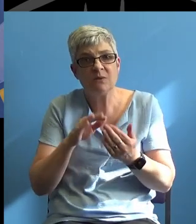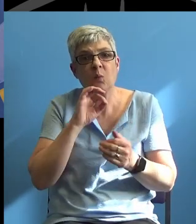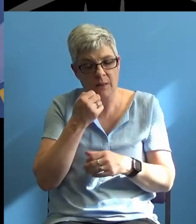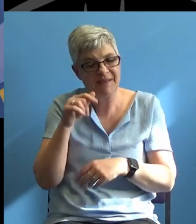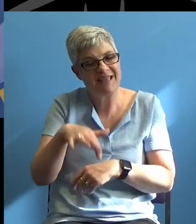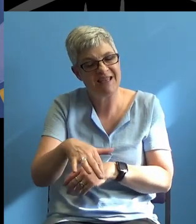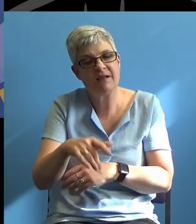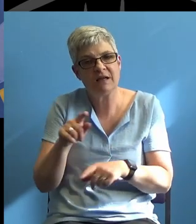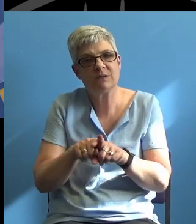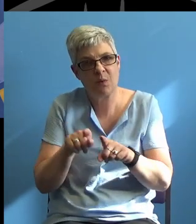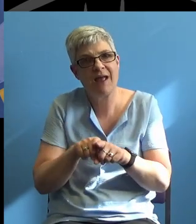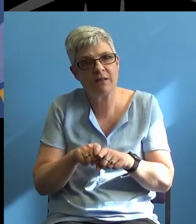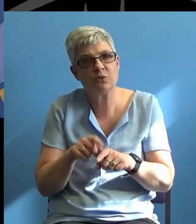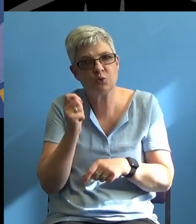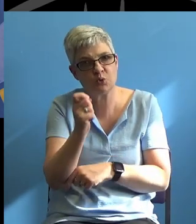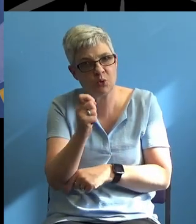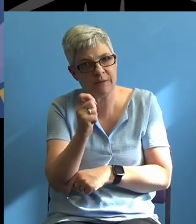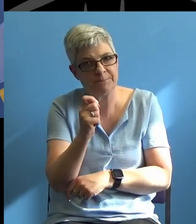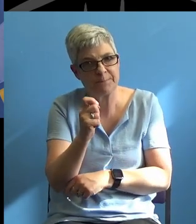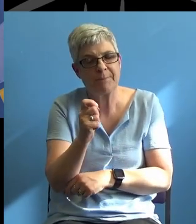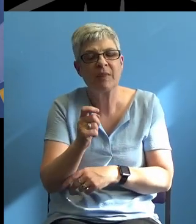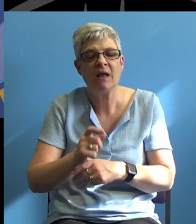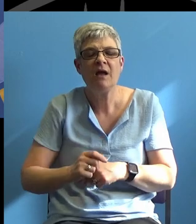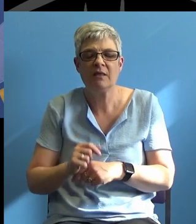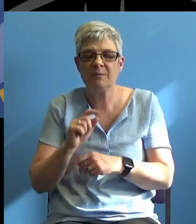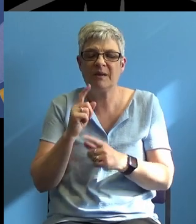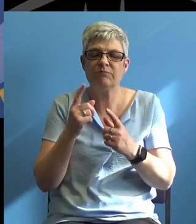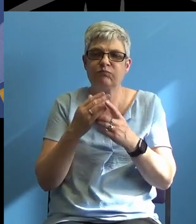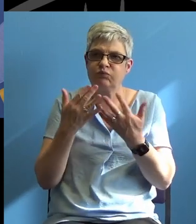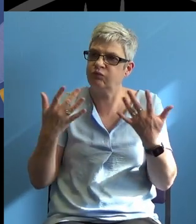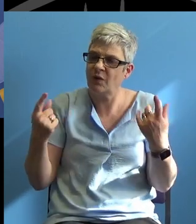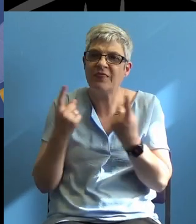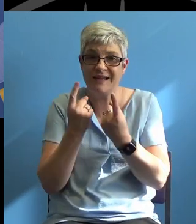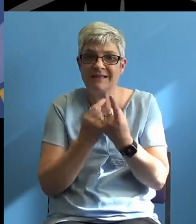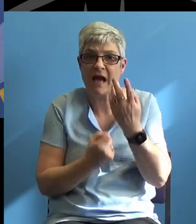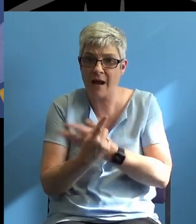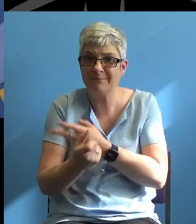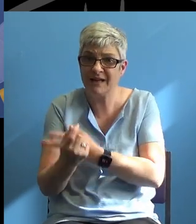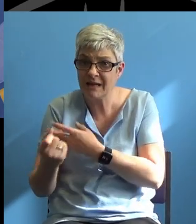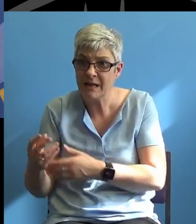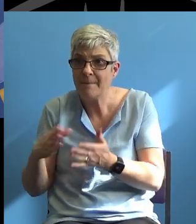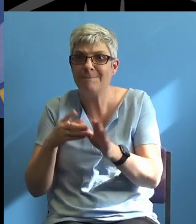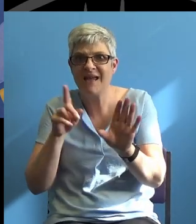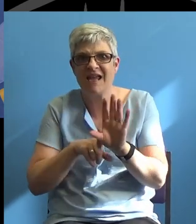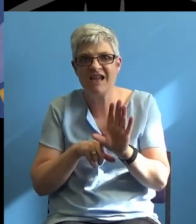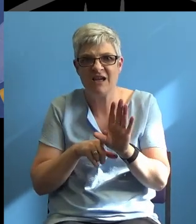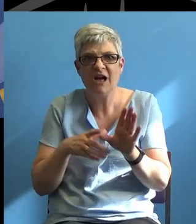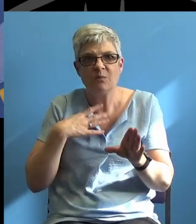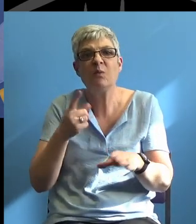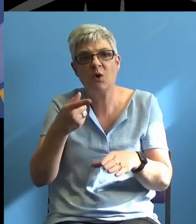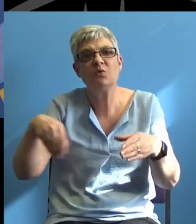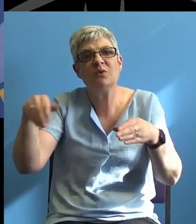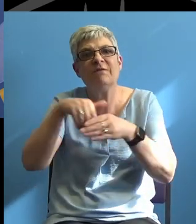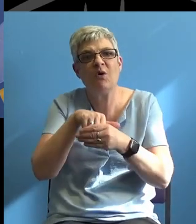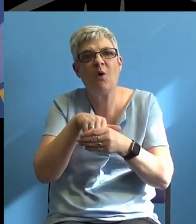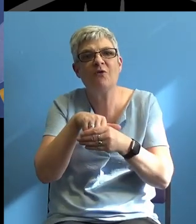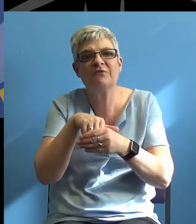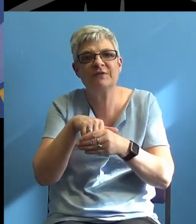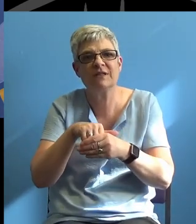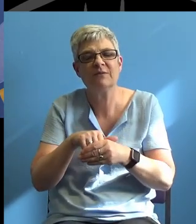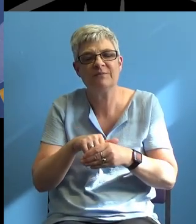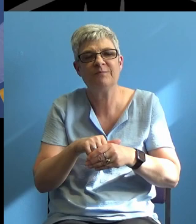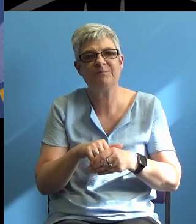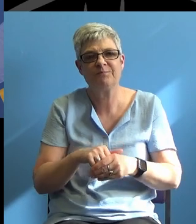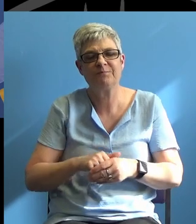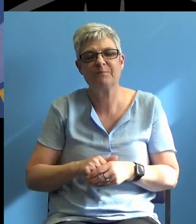next weekend. And as I say, there's quite a bit going on in May, and we'd love you to be as part of as much of that as